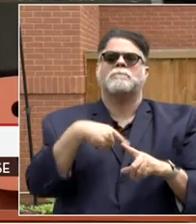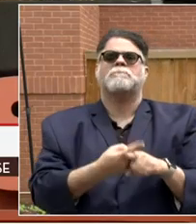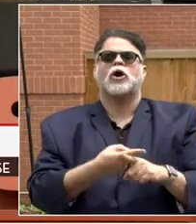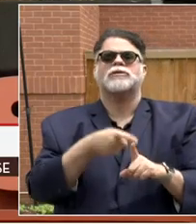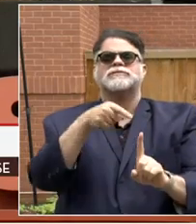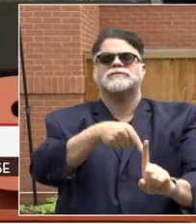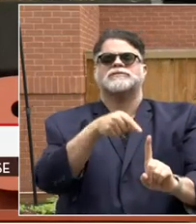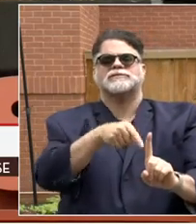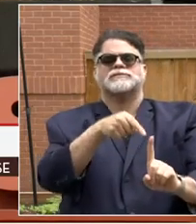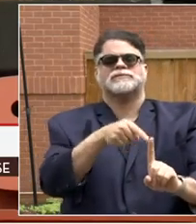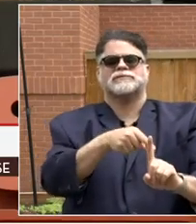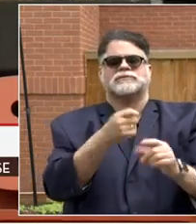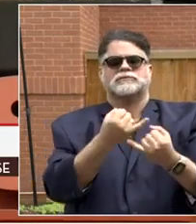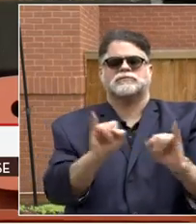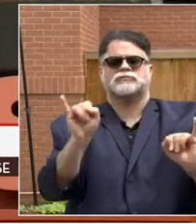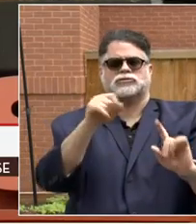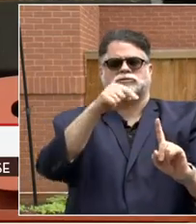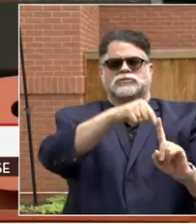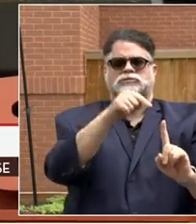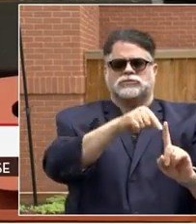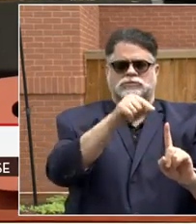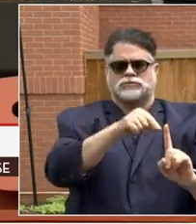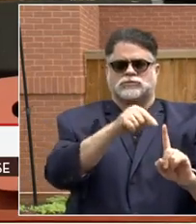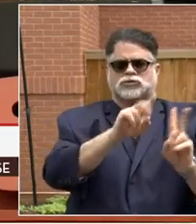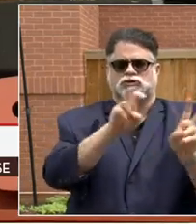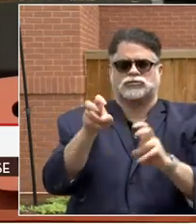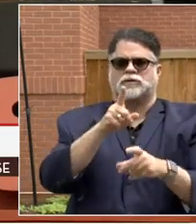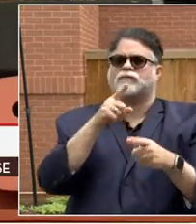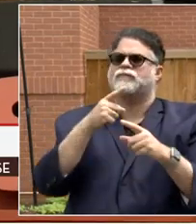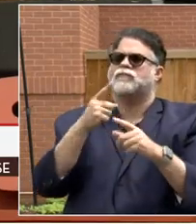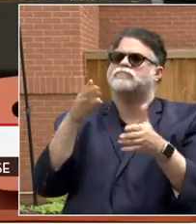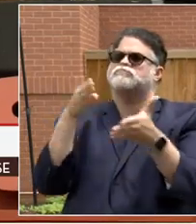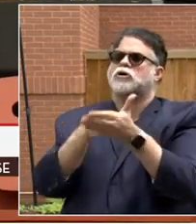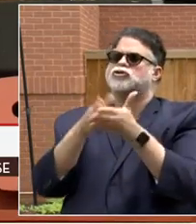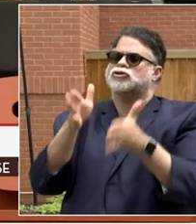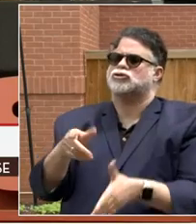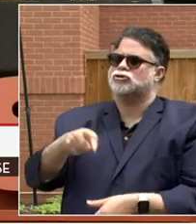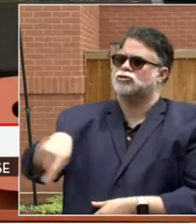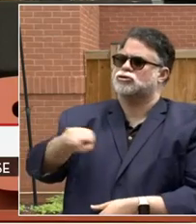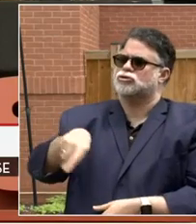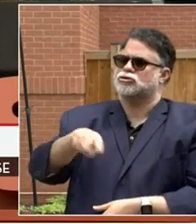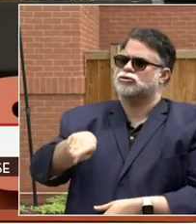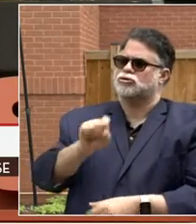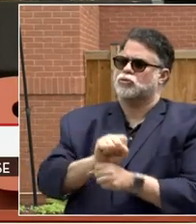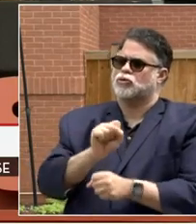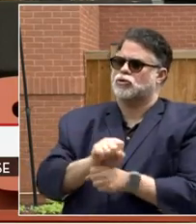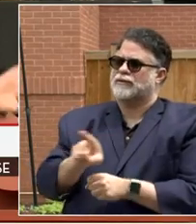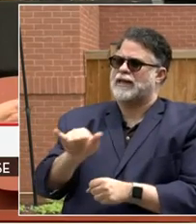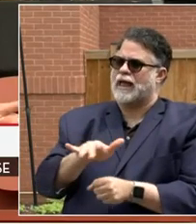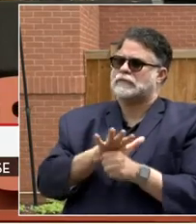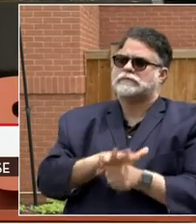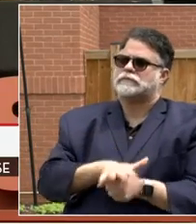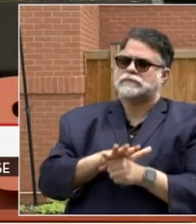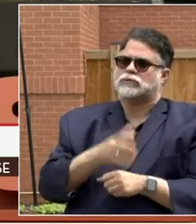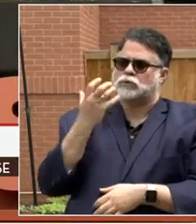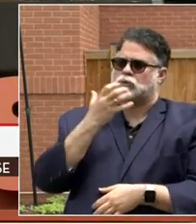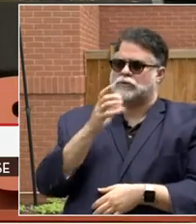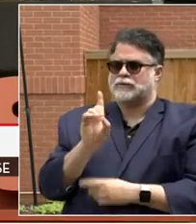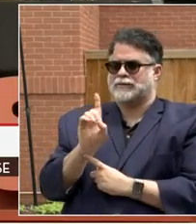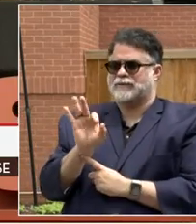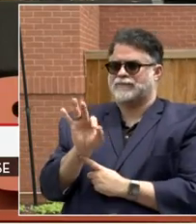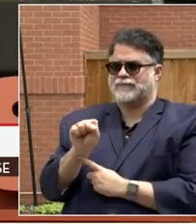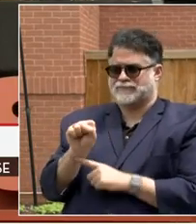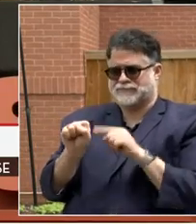the prosecutors. And that has created the tensions at DFS during my administration and during